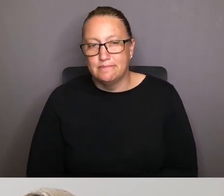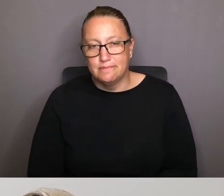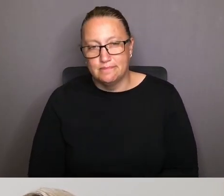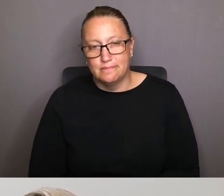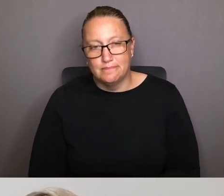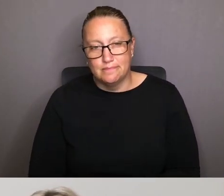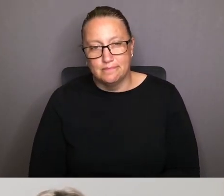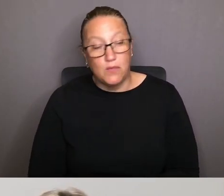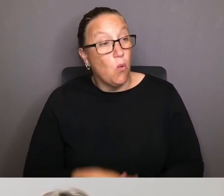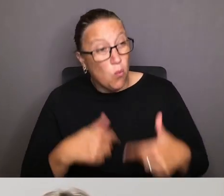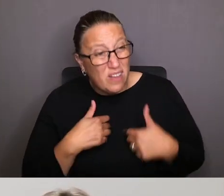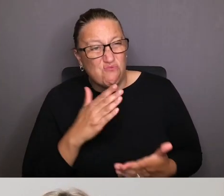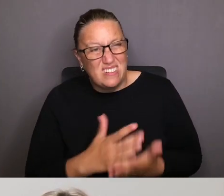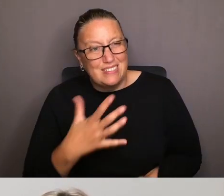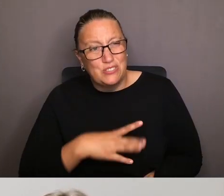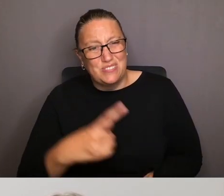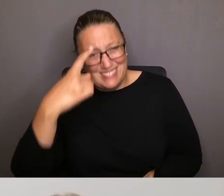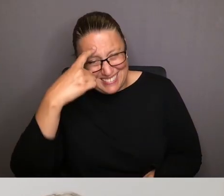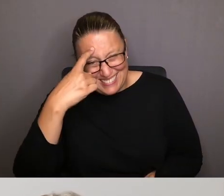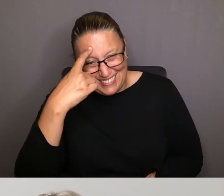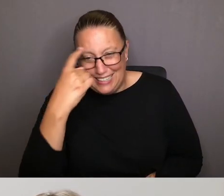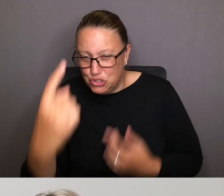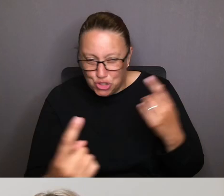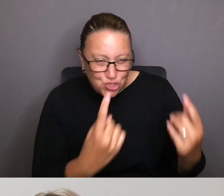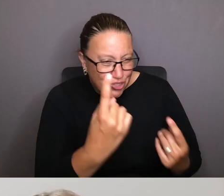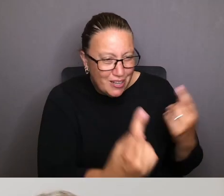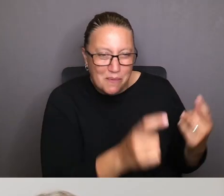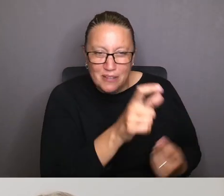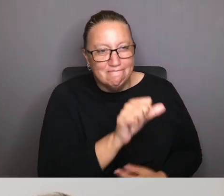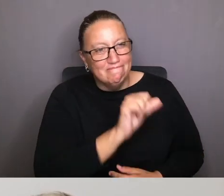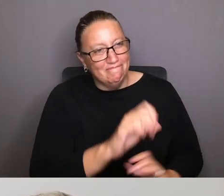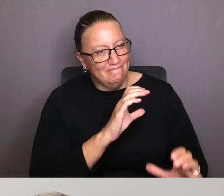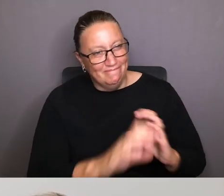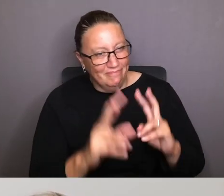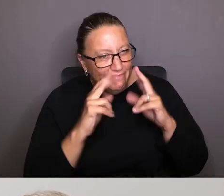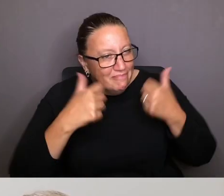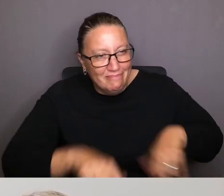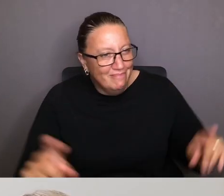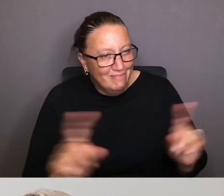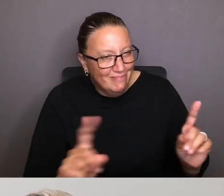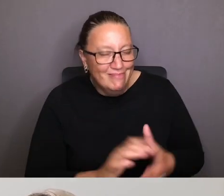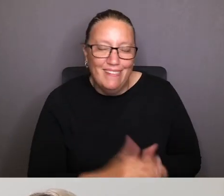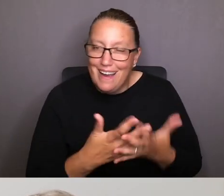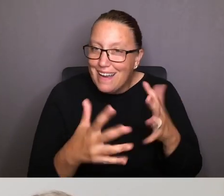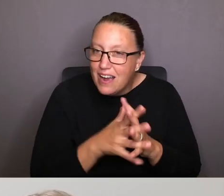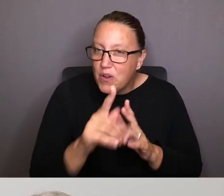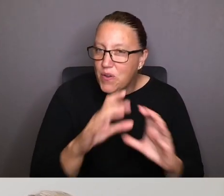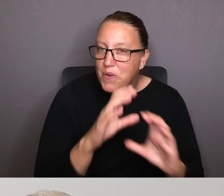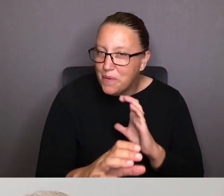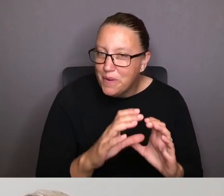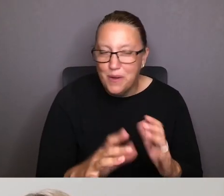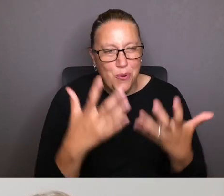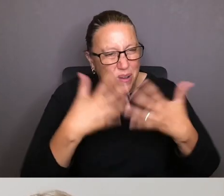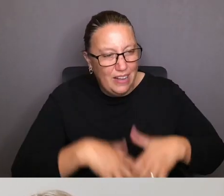about on an individual level what someone's communication needs are and work out what that looks like when we're talking